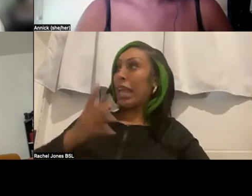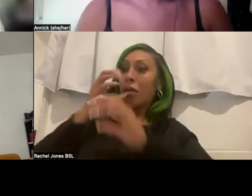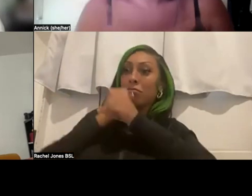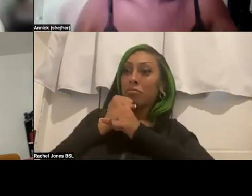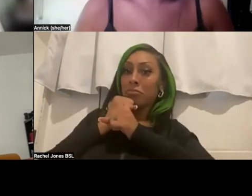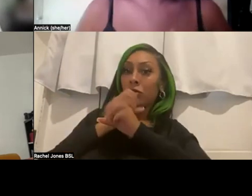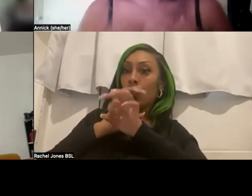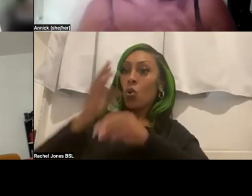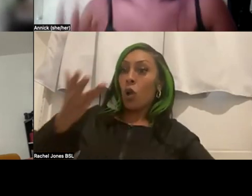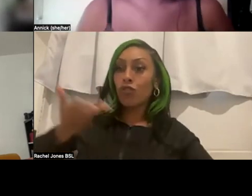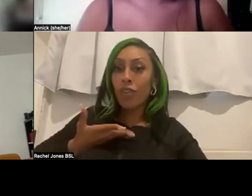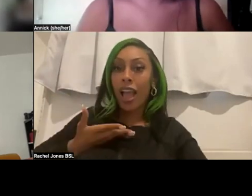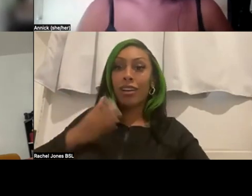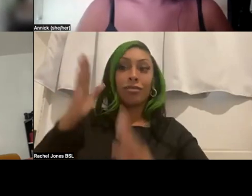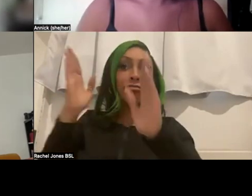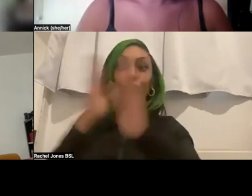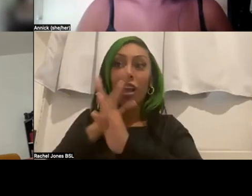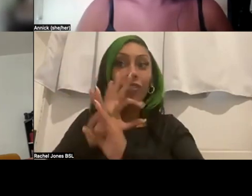to secrecy, no right to privacy.